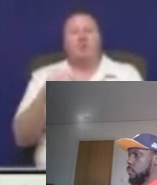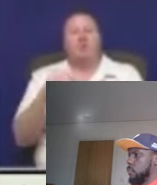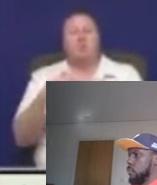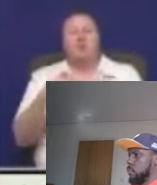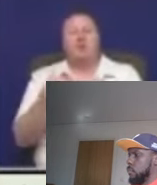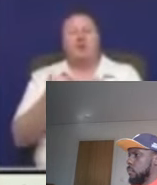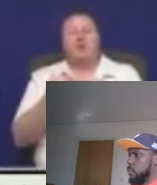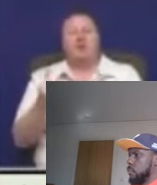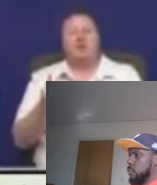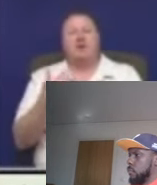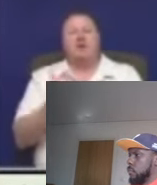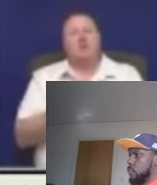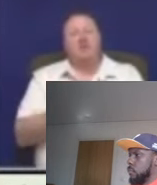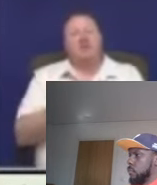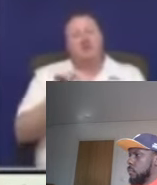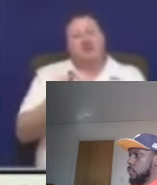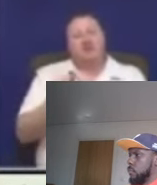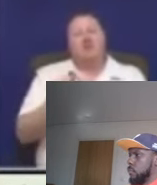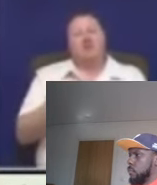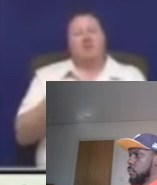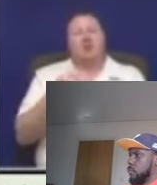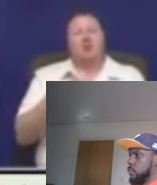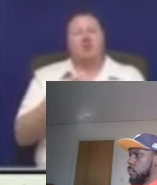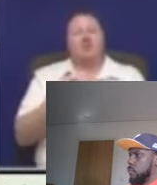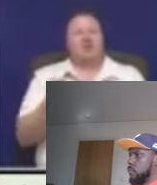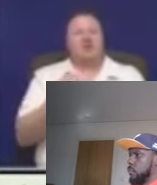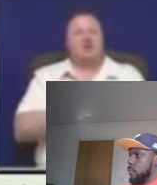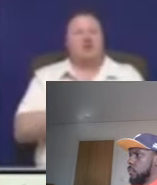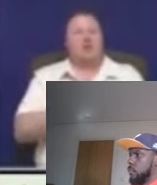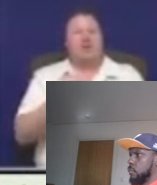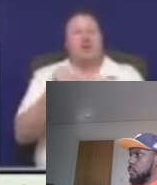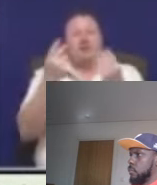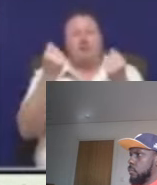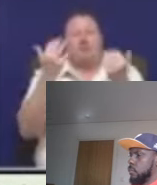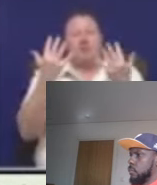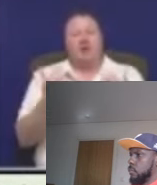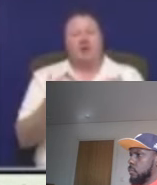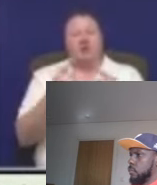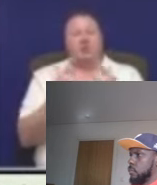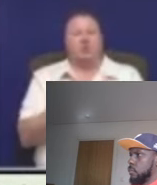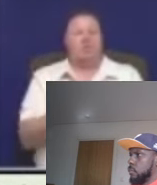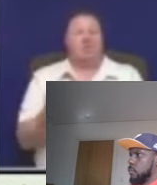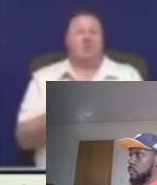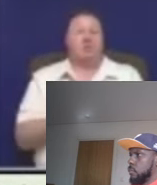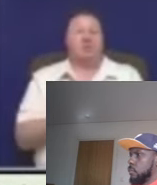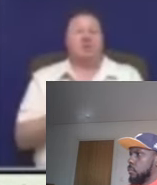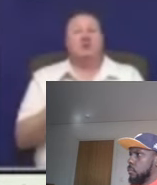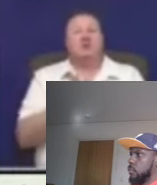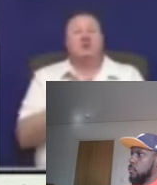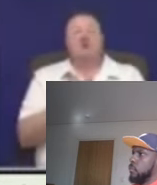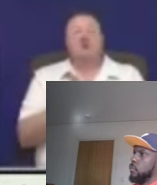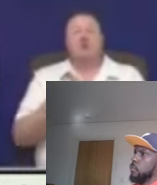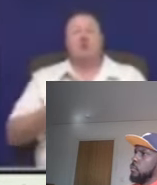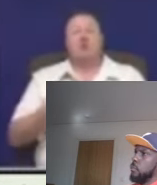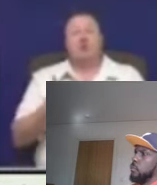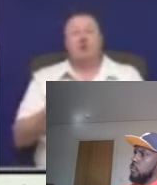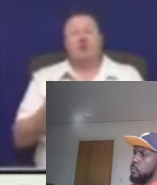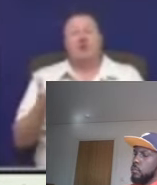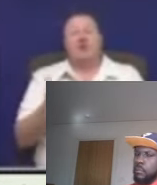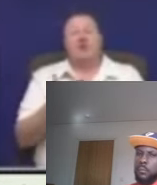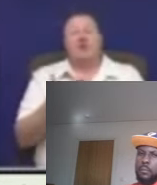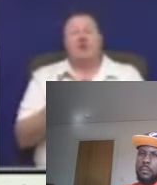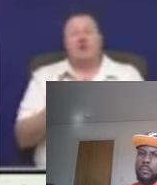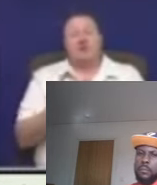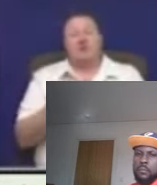their capacity to complete projects on time and within budget. This panel of contractors will also serve as an intervention unit